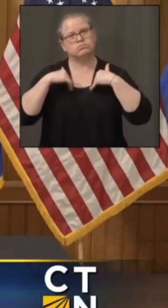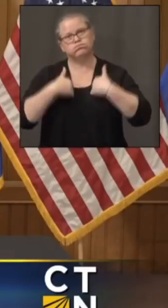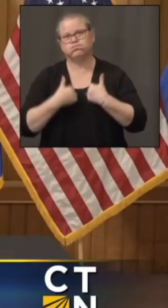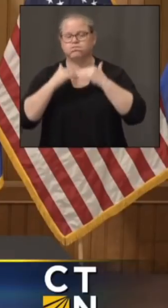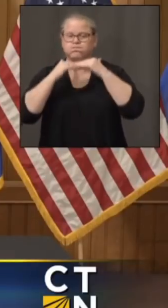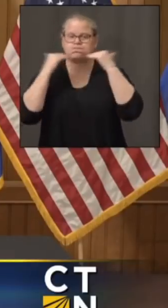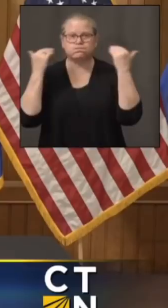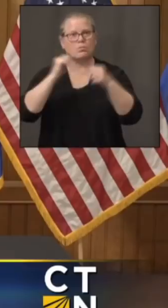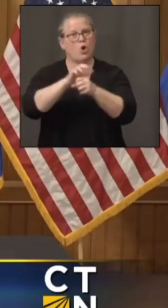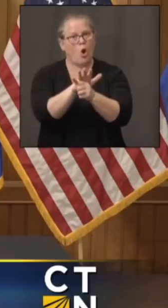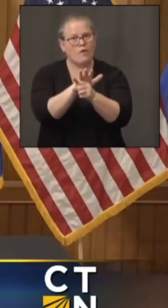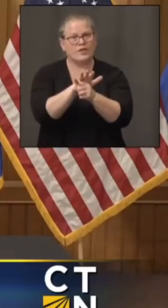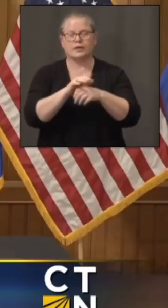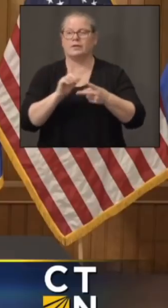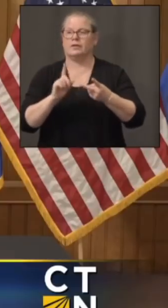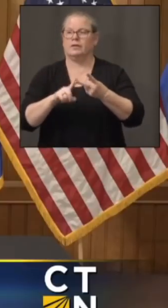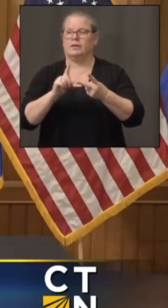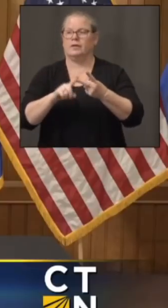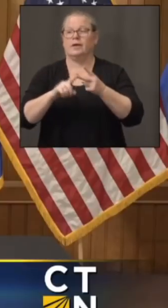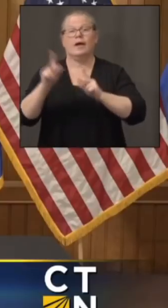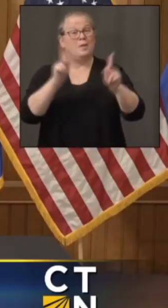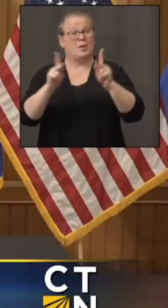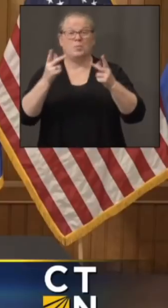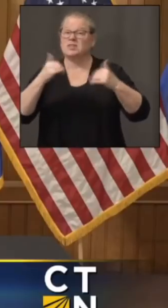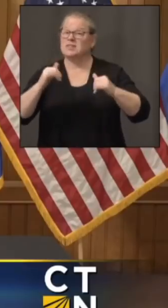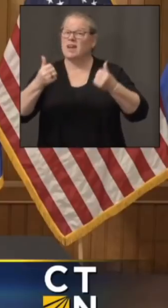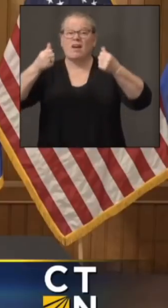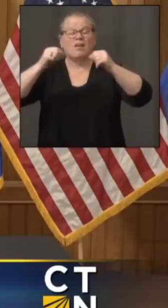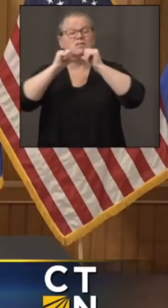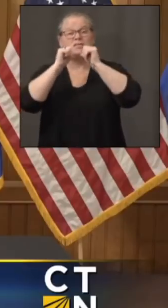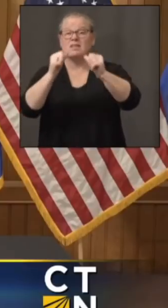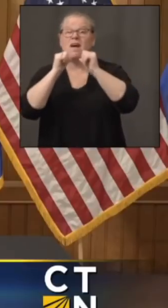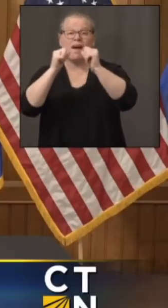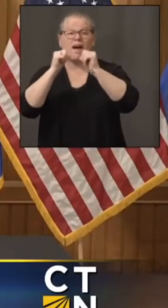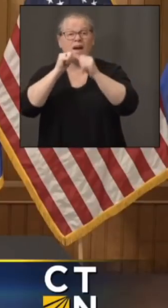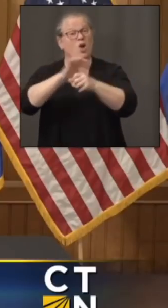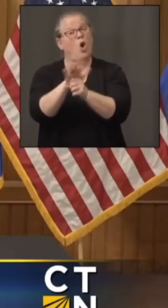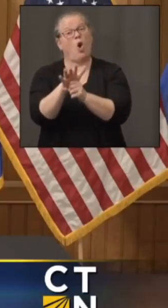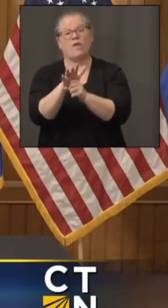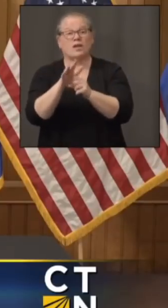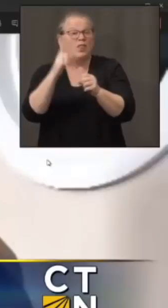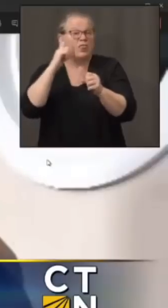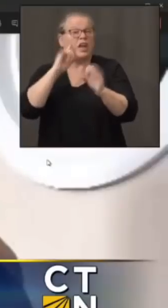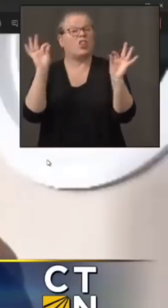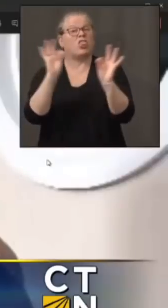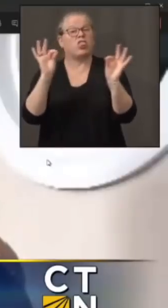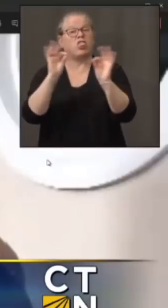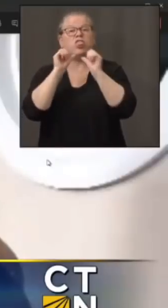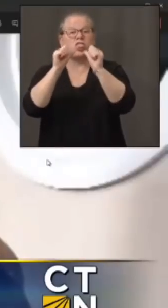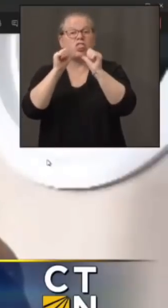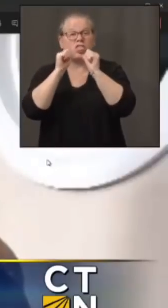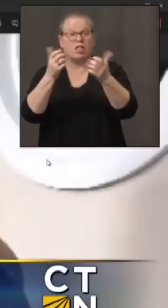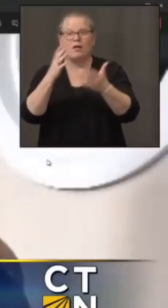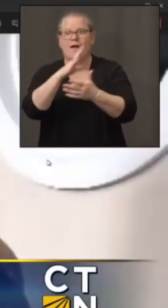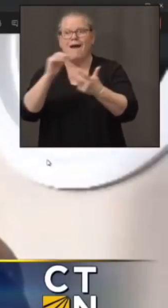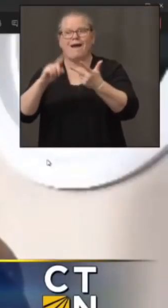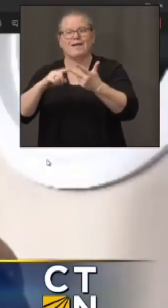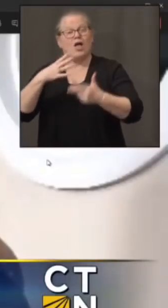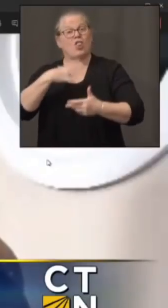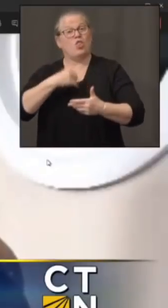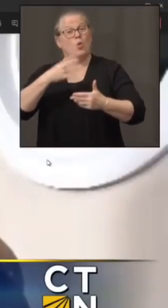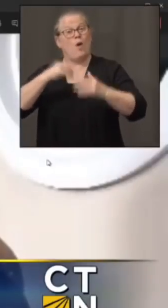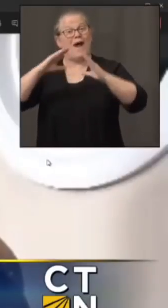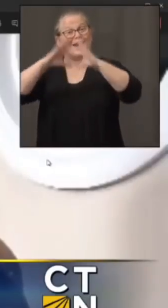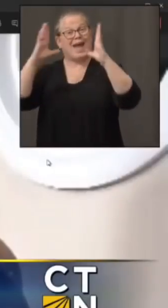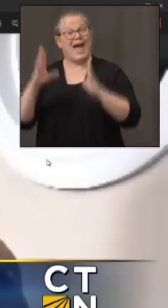activists, and the White House is a hot spot. So how are people getting smarter about this? Well, some people are getting smarter about this. Look,